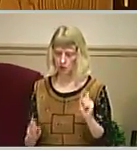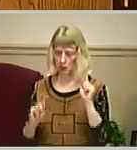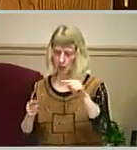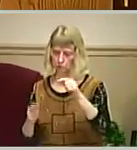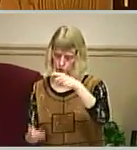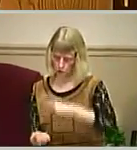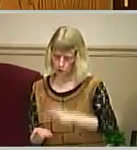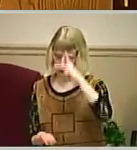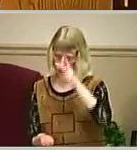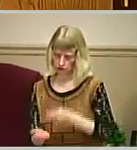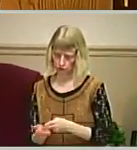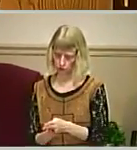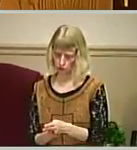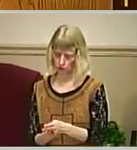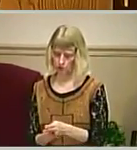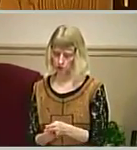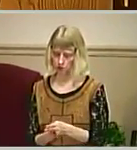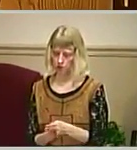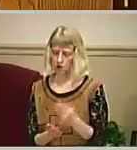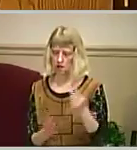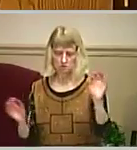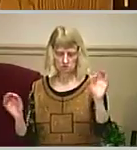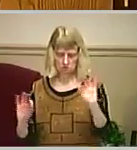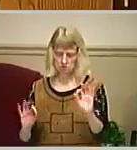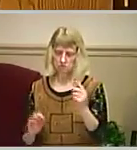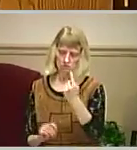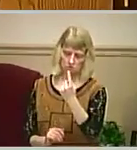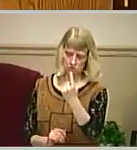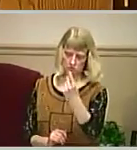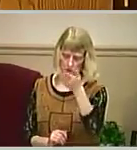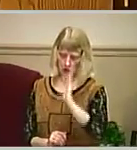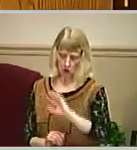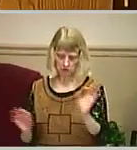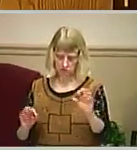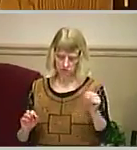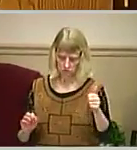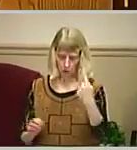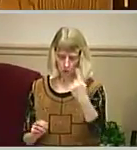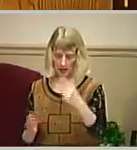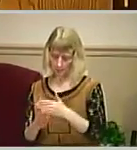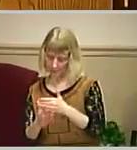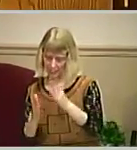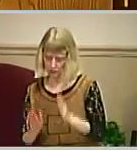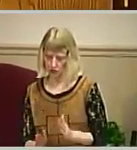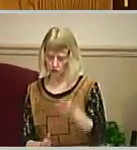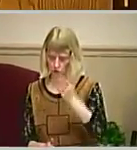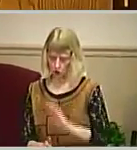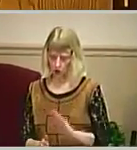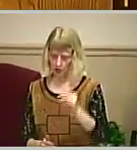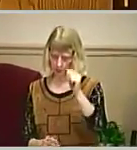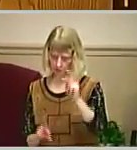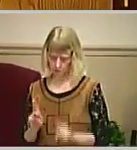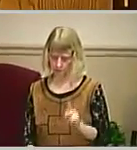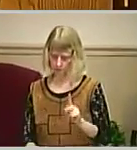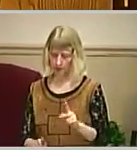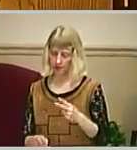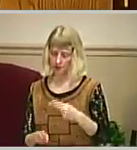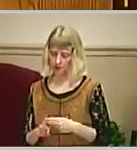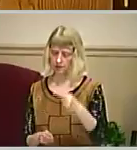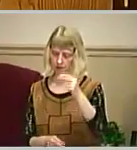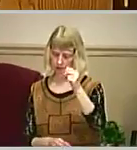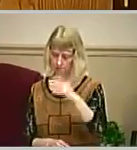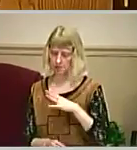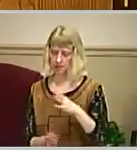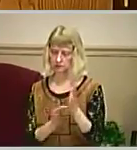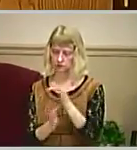the knowledge of the truth. For there is one God and one mediator between God and men, the man